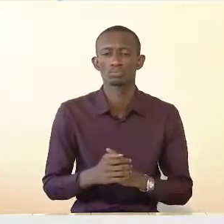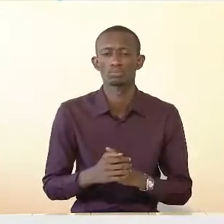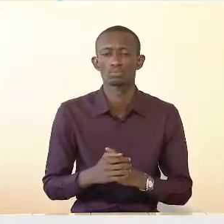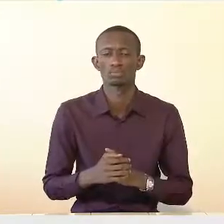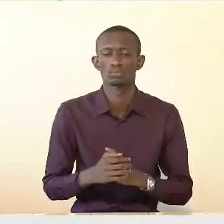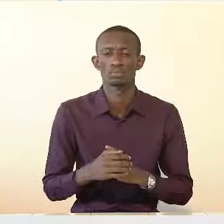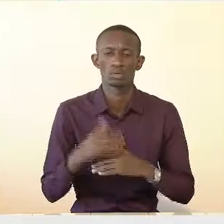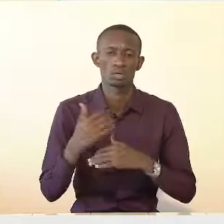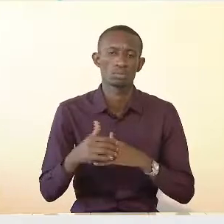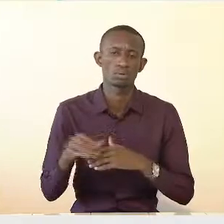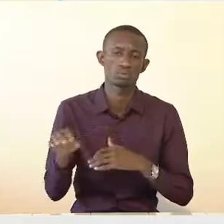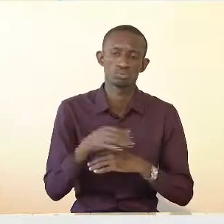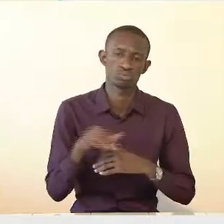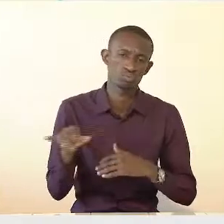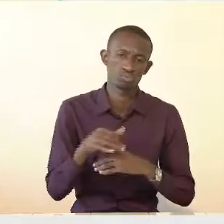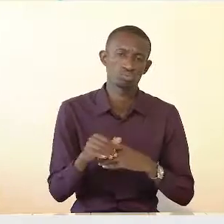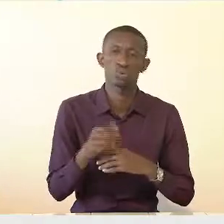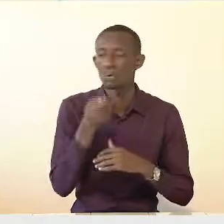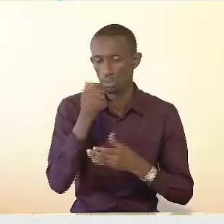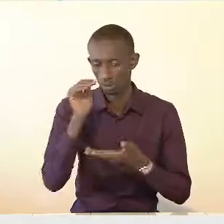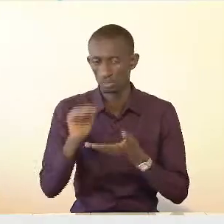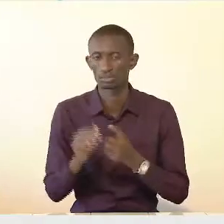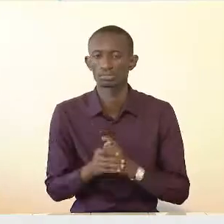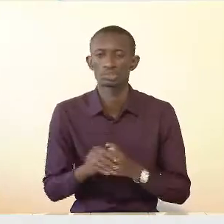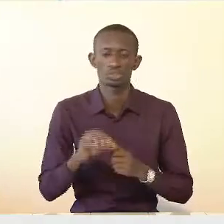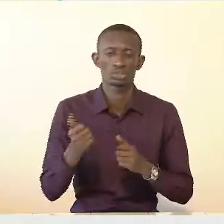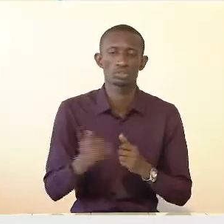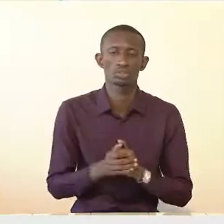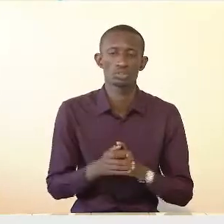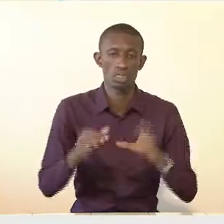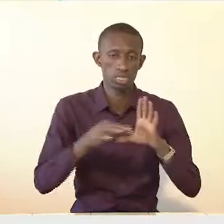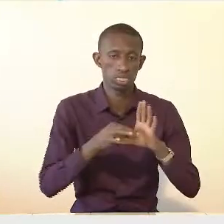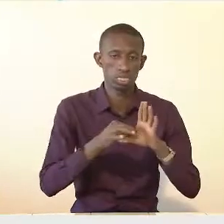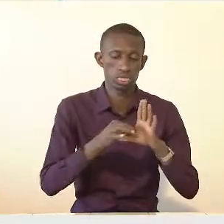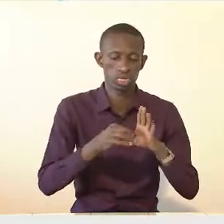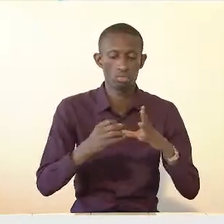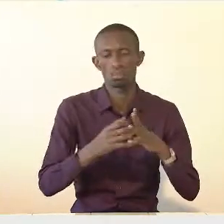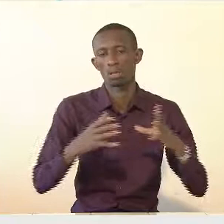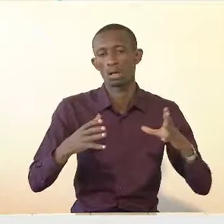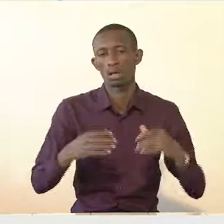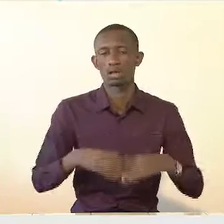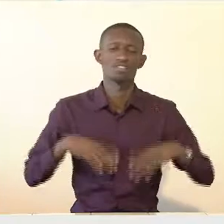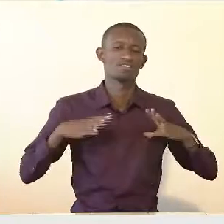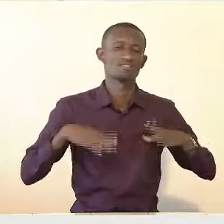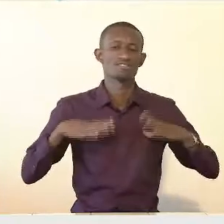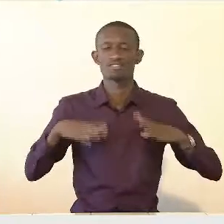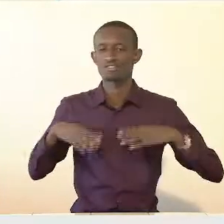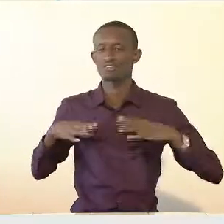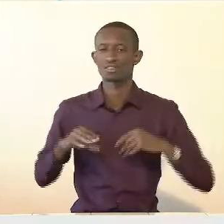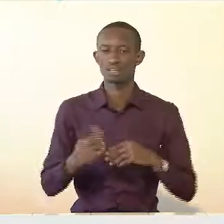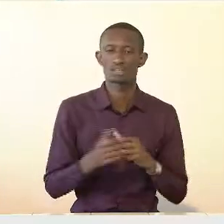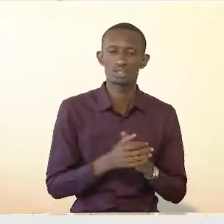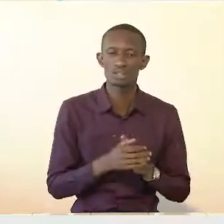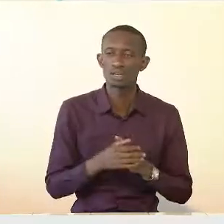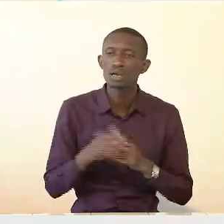be lowered down. Erectile pillar muscles, they relax. They don't contract. And hair or the fur on the skin is going to